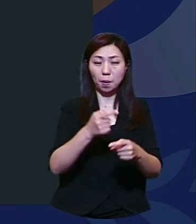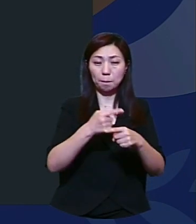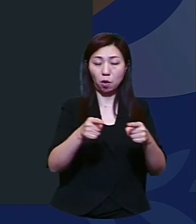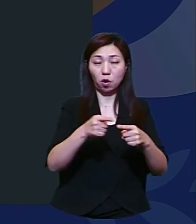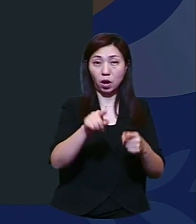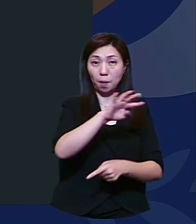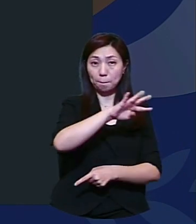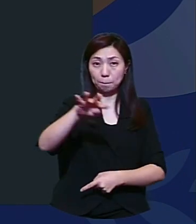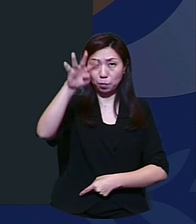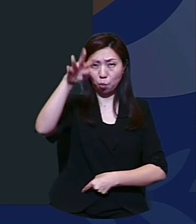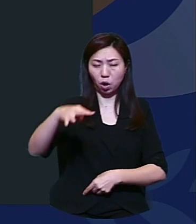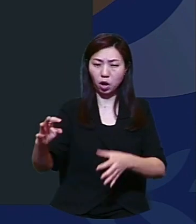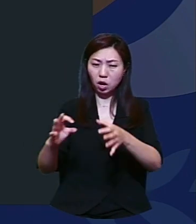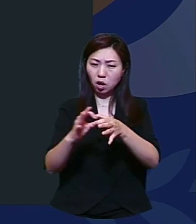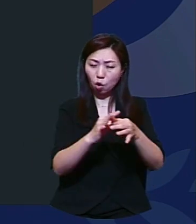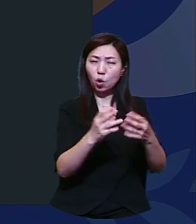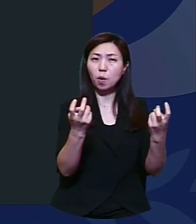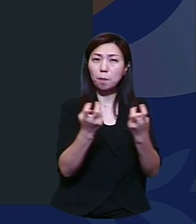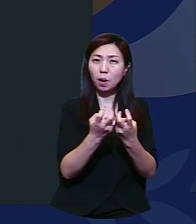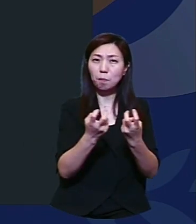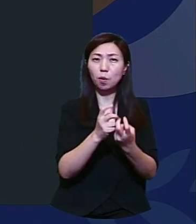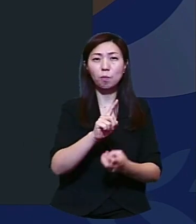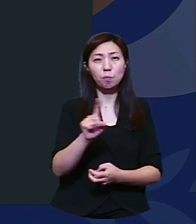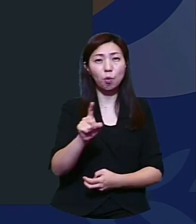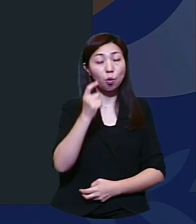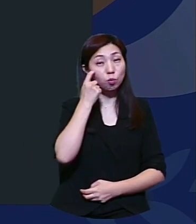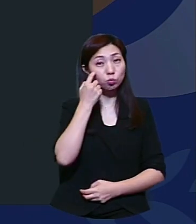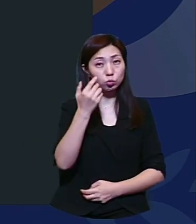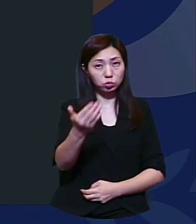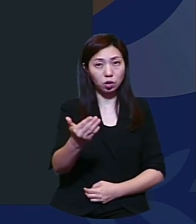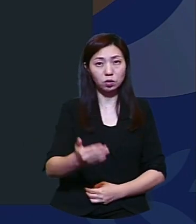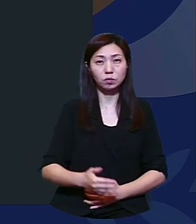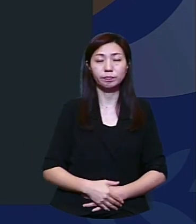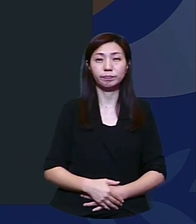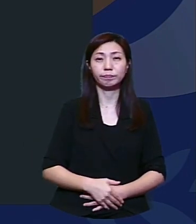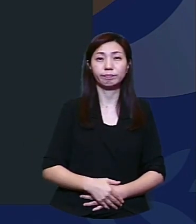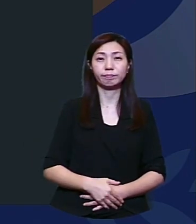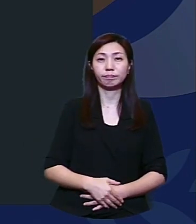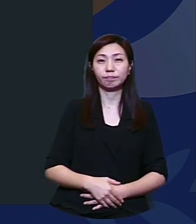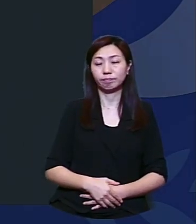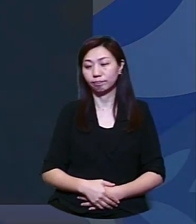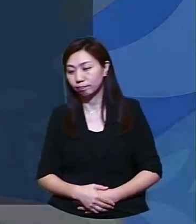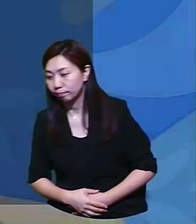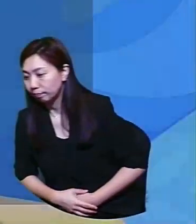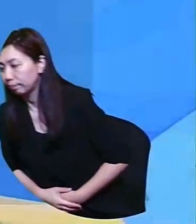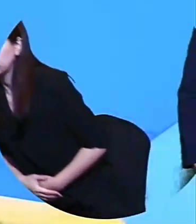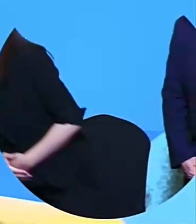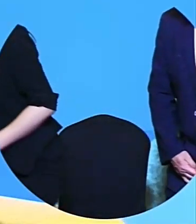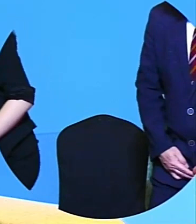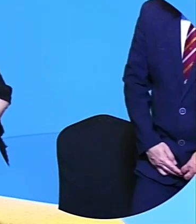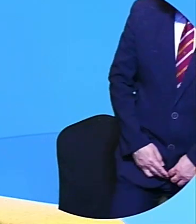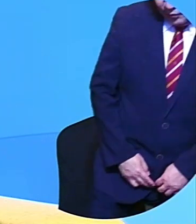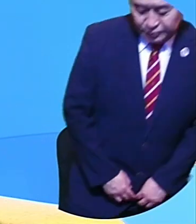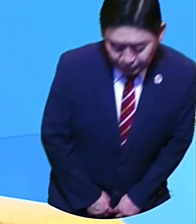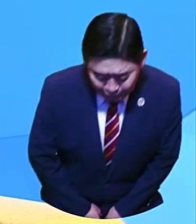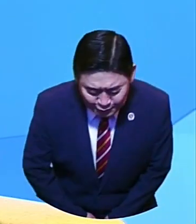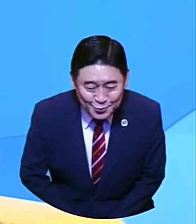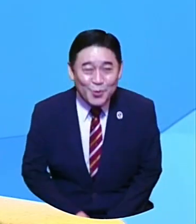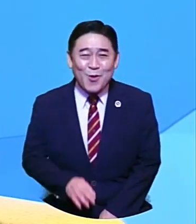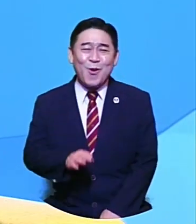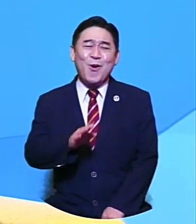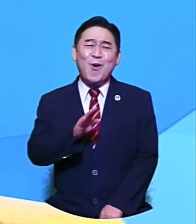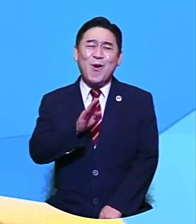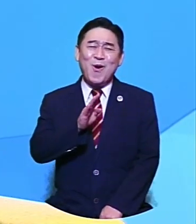Song, can you just try to answer? Share some idea. It's quite difficult question,